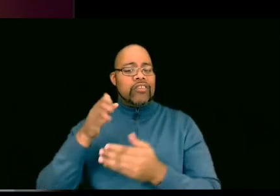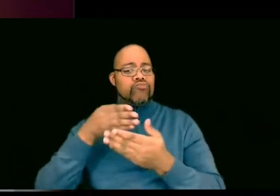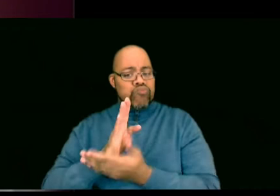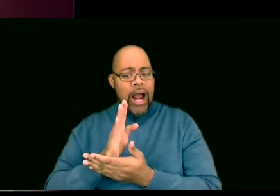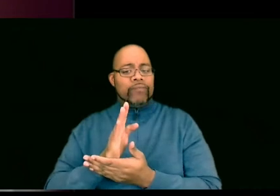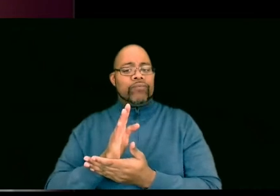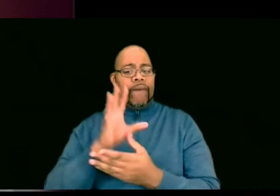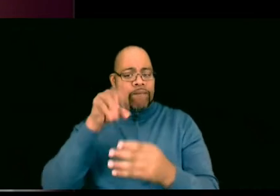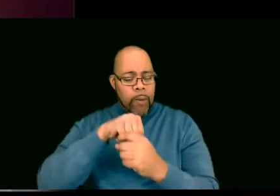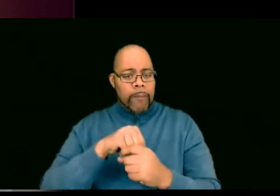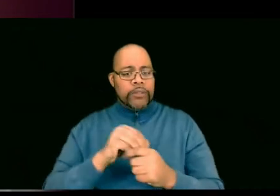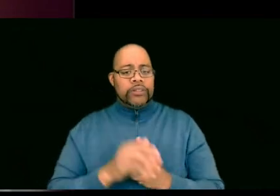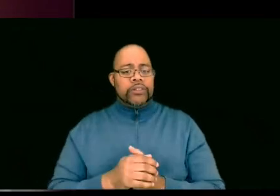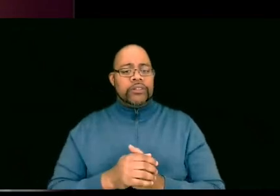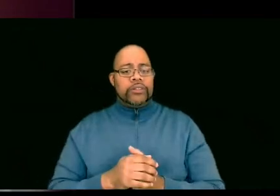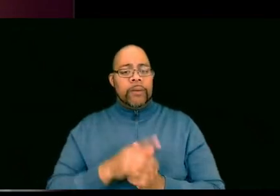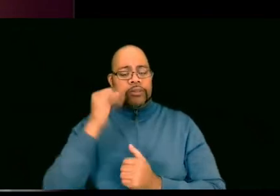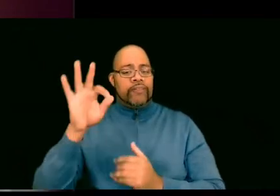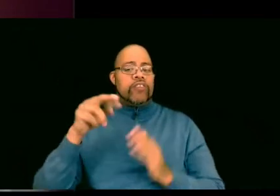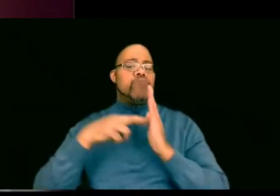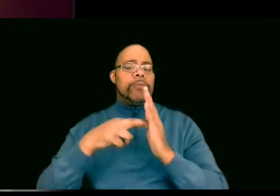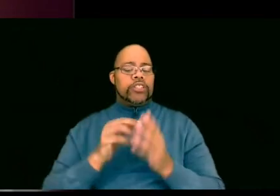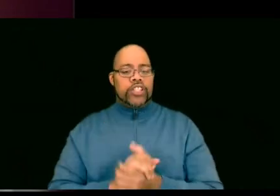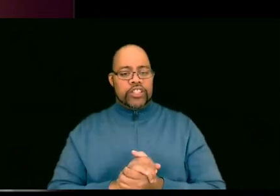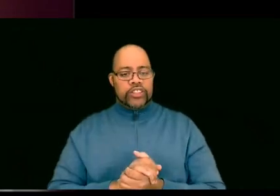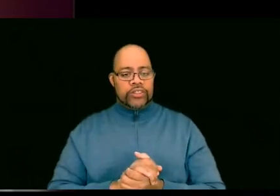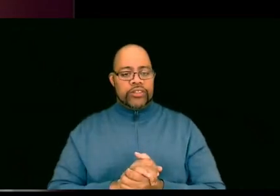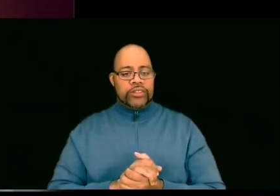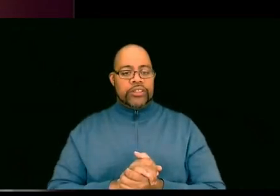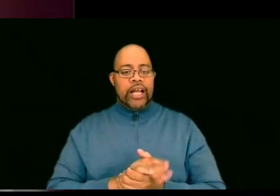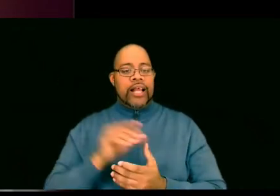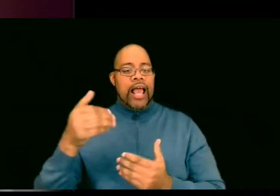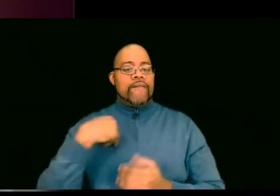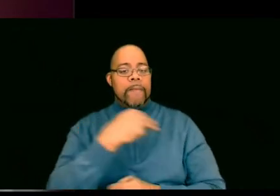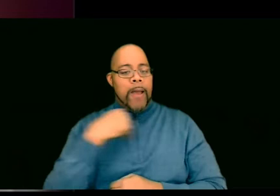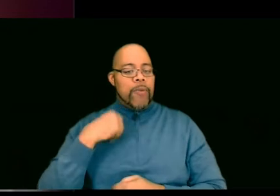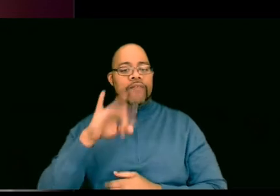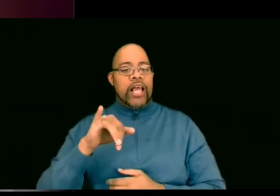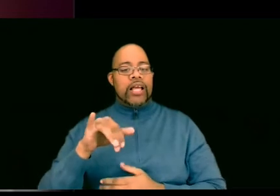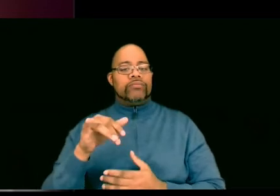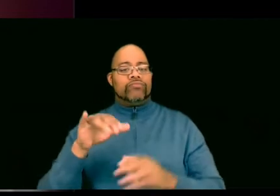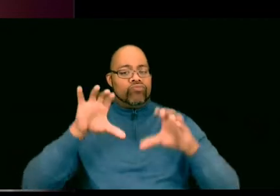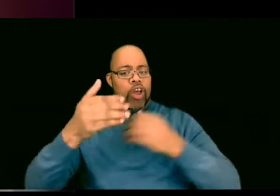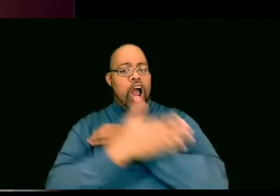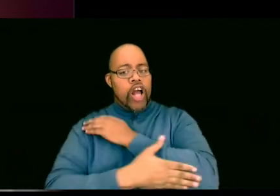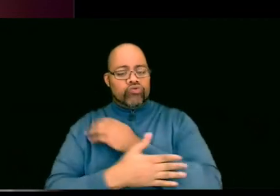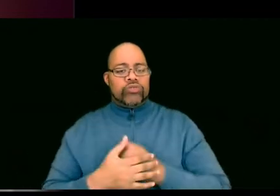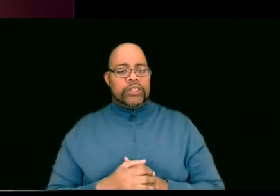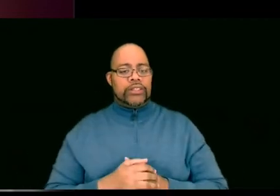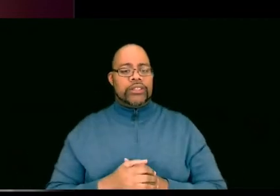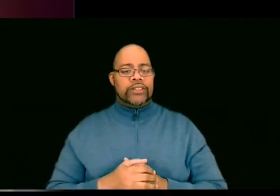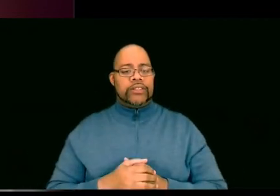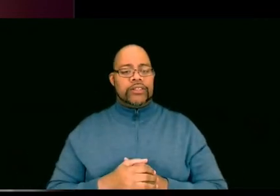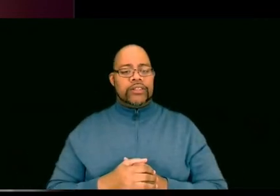their rightful share due to their representation and their being a member of this republic.